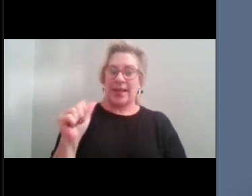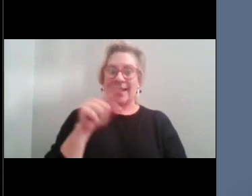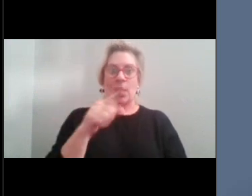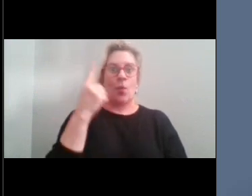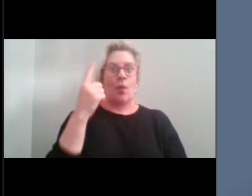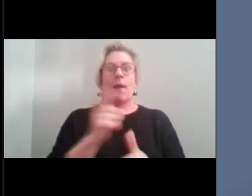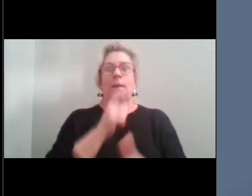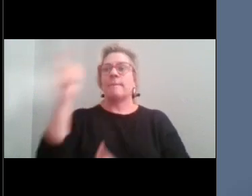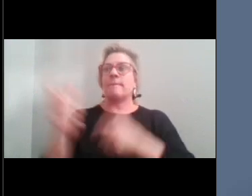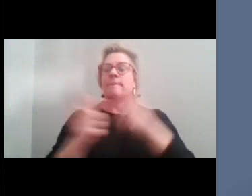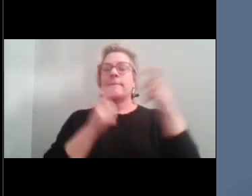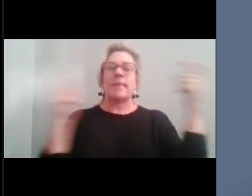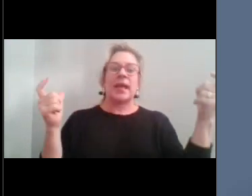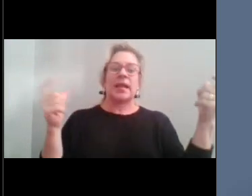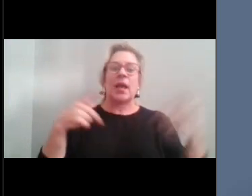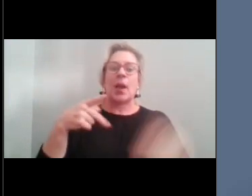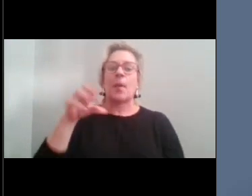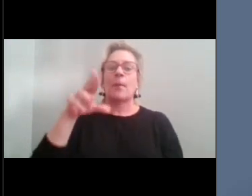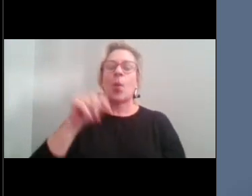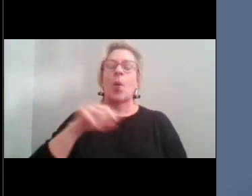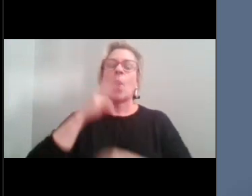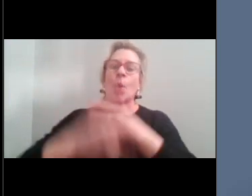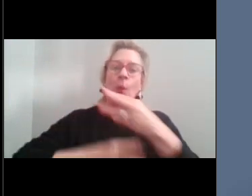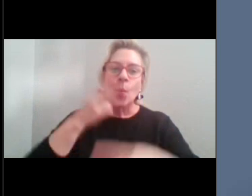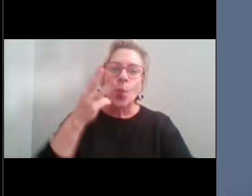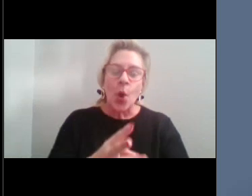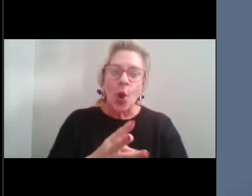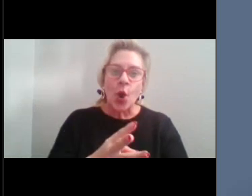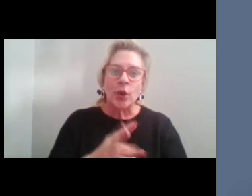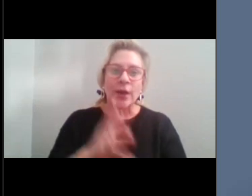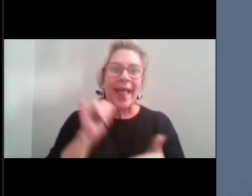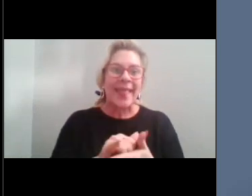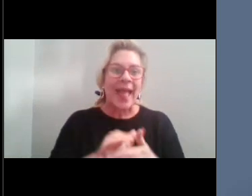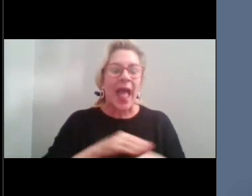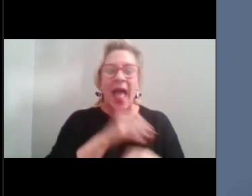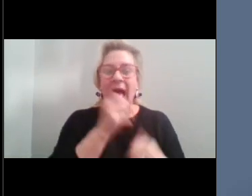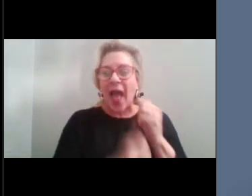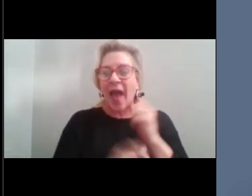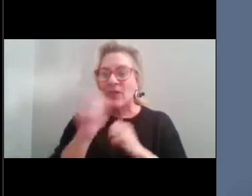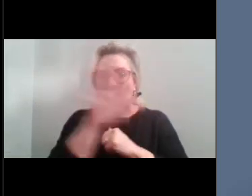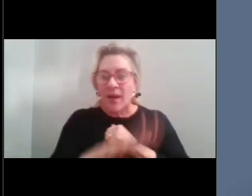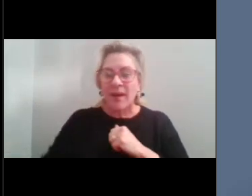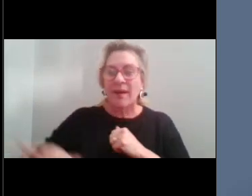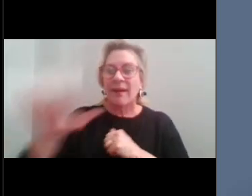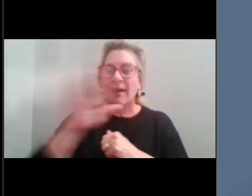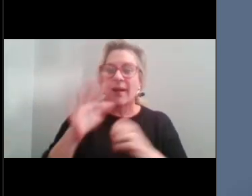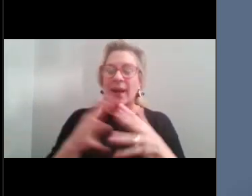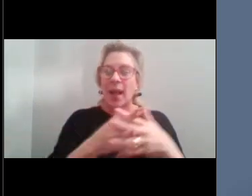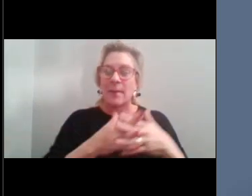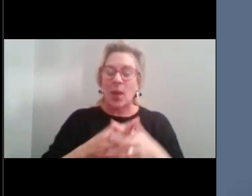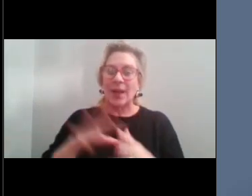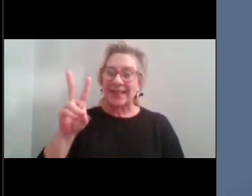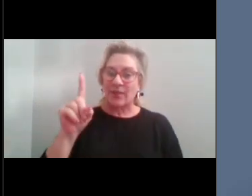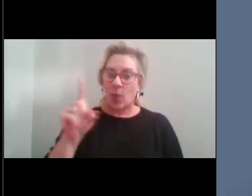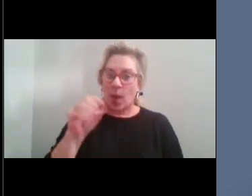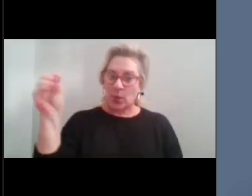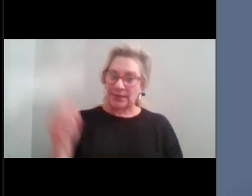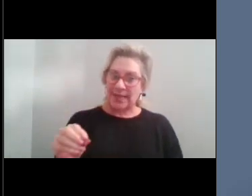in the world. The Inland Empire is the gateway to America, with nearly 70% of imported goods heading